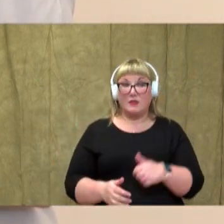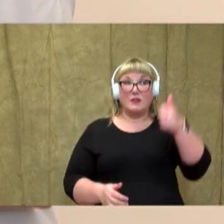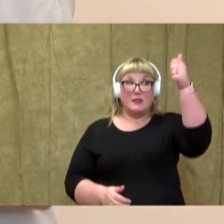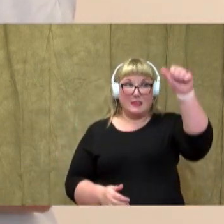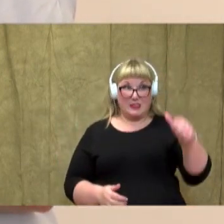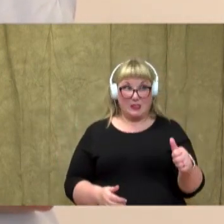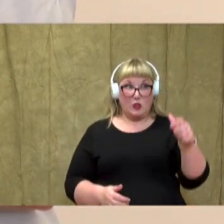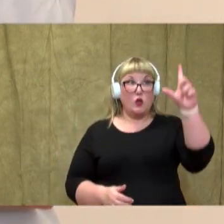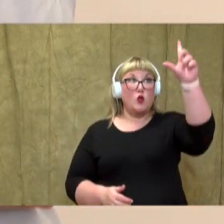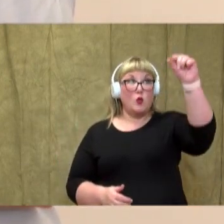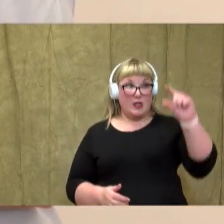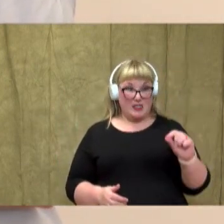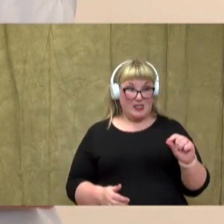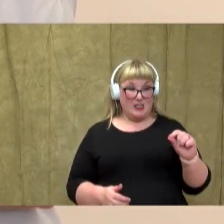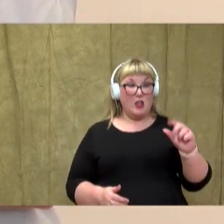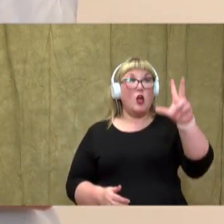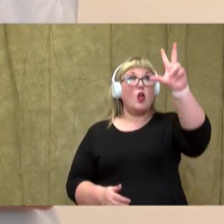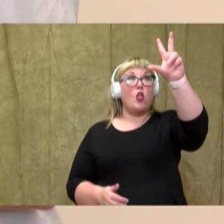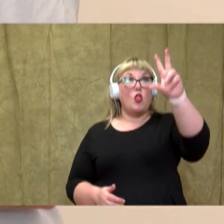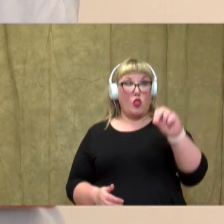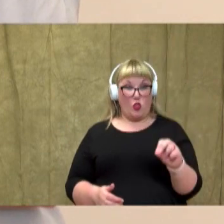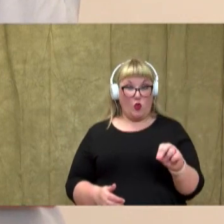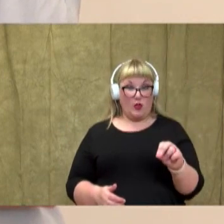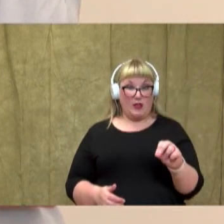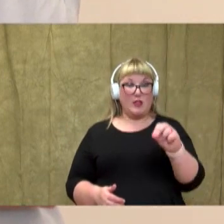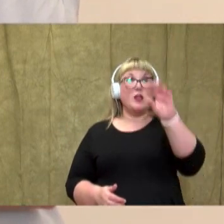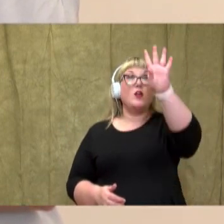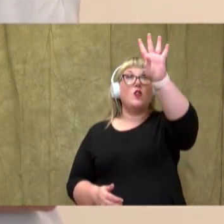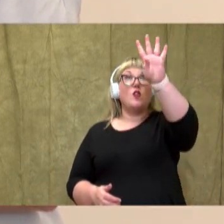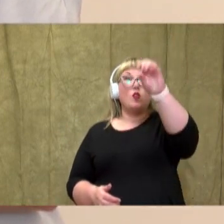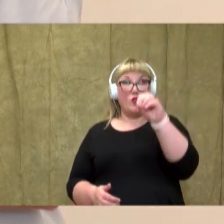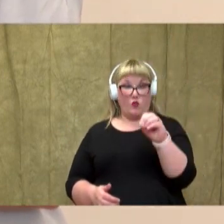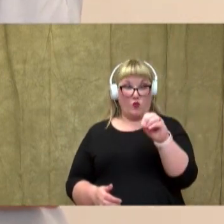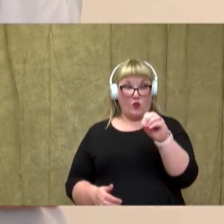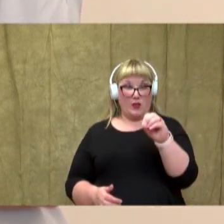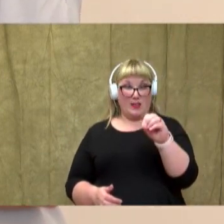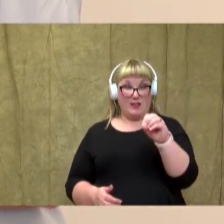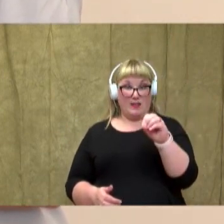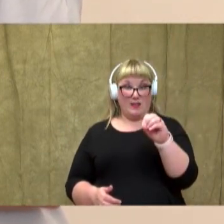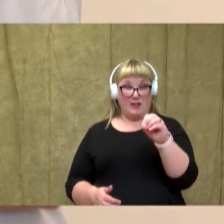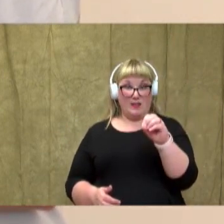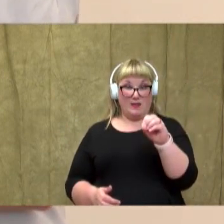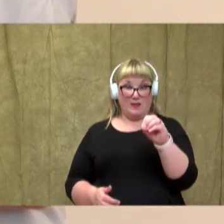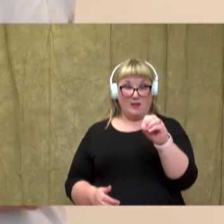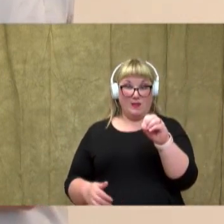10, 20, 30, 40,